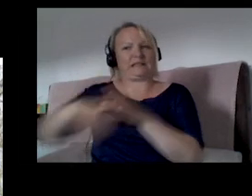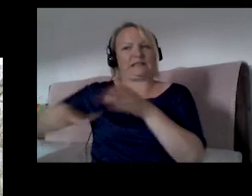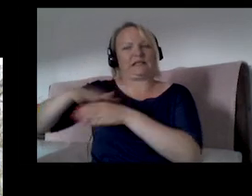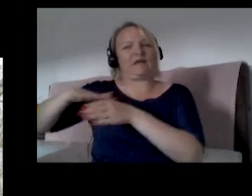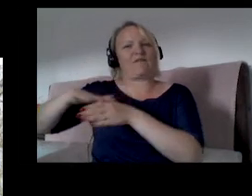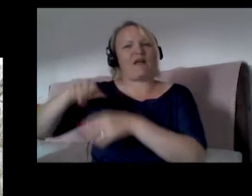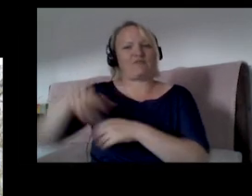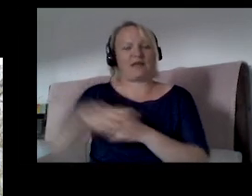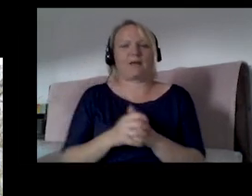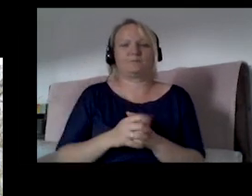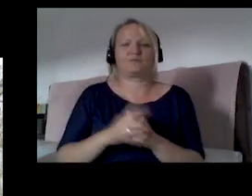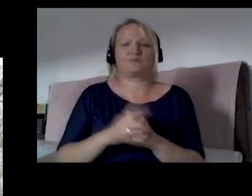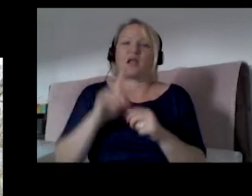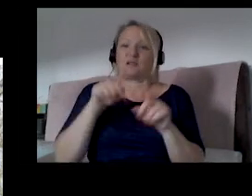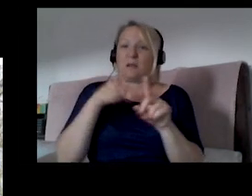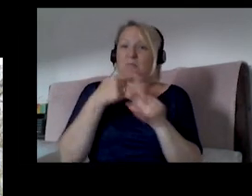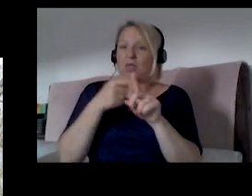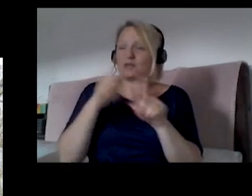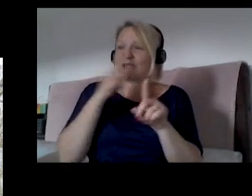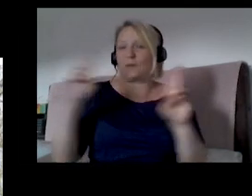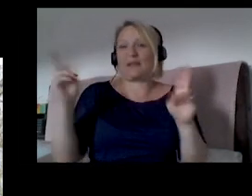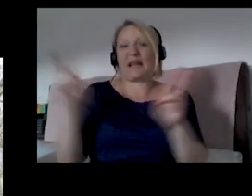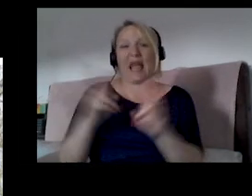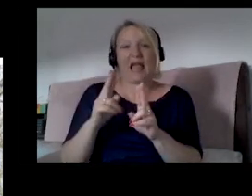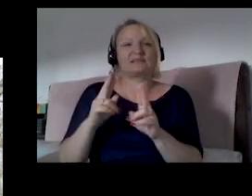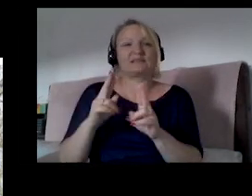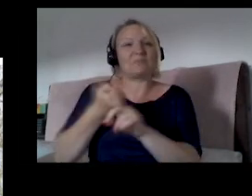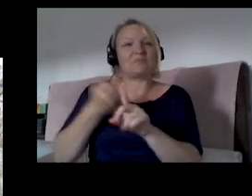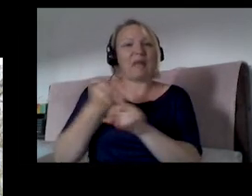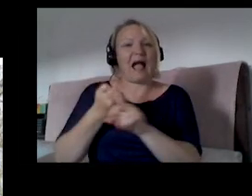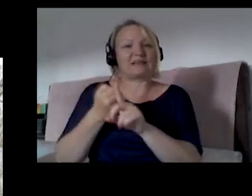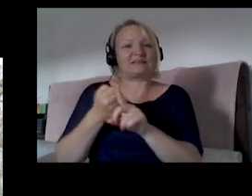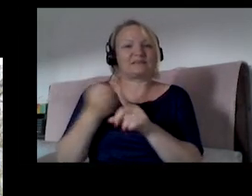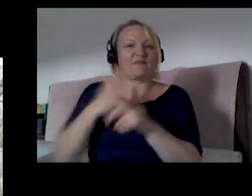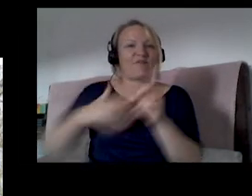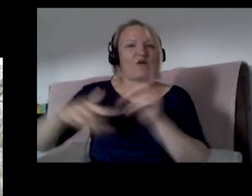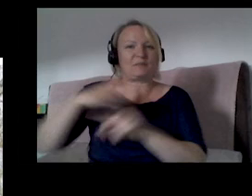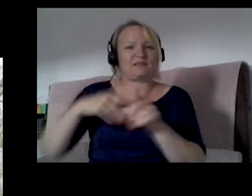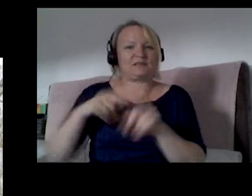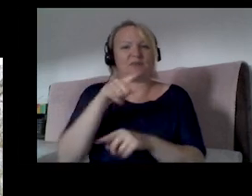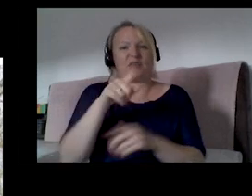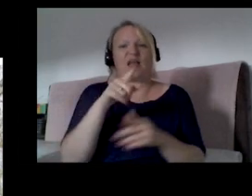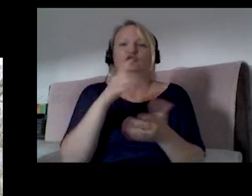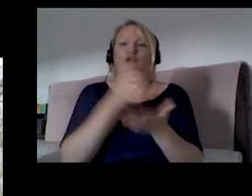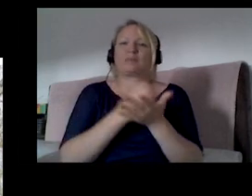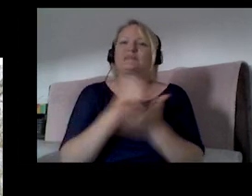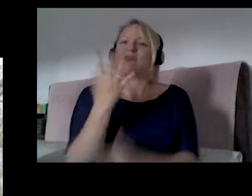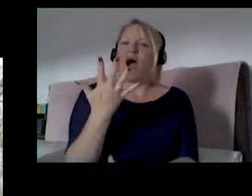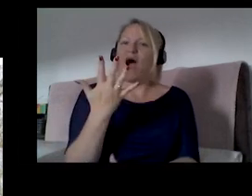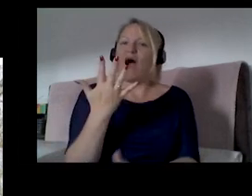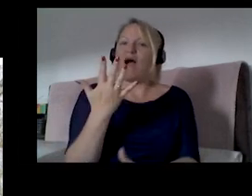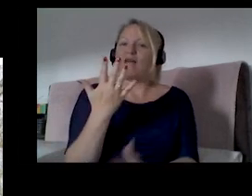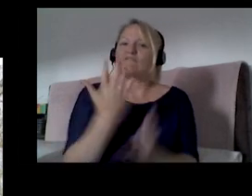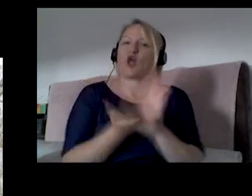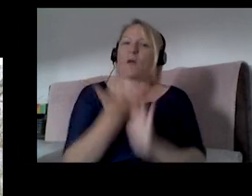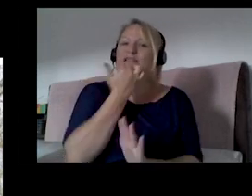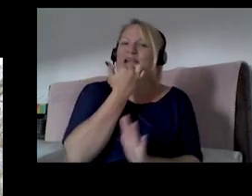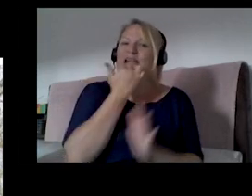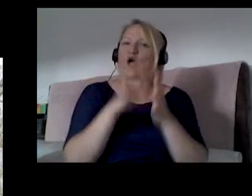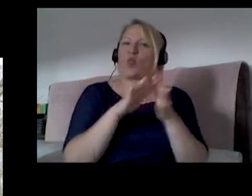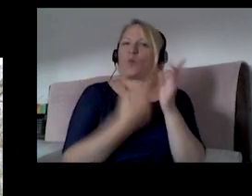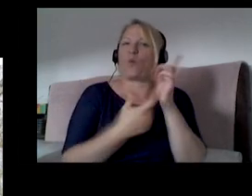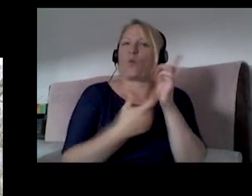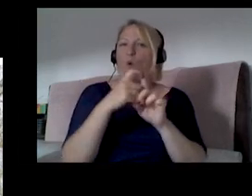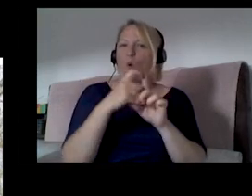historic severance. More detail on assessing the environmental impacts and mitigation is available in Chapter 5 of the